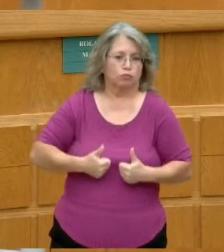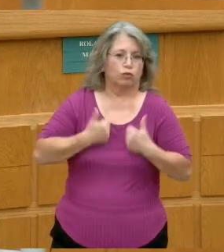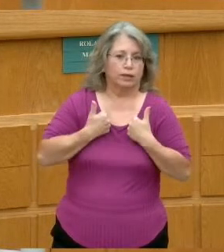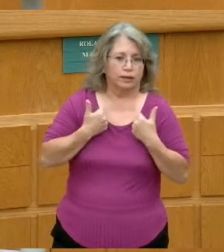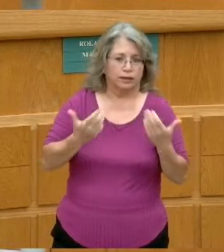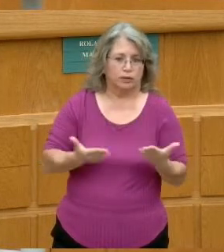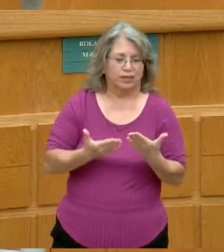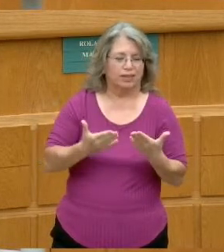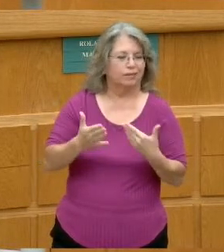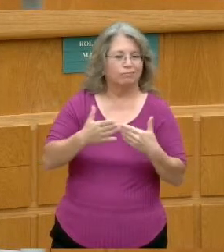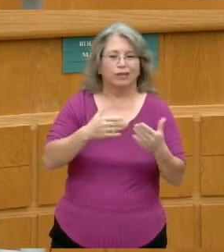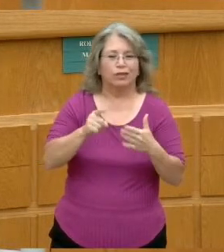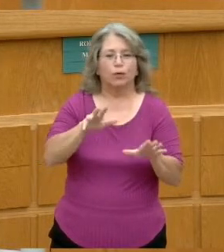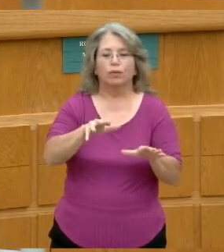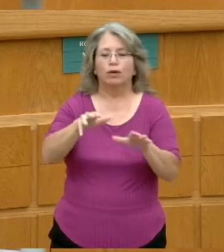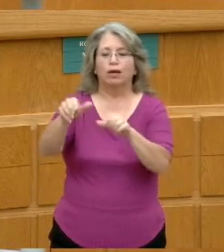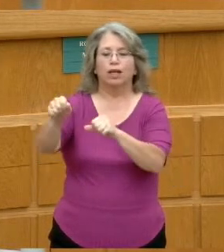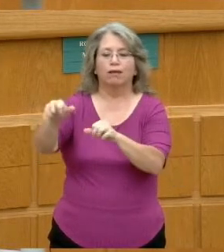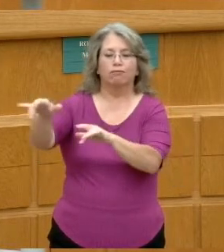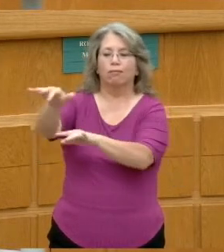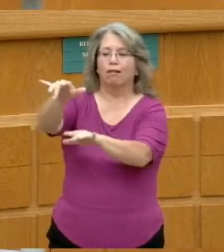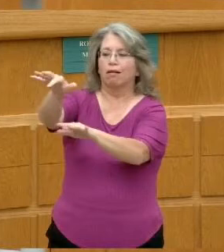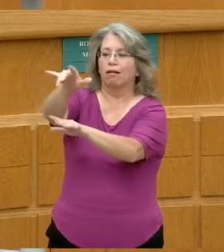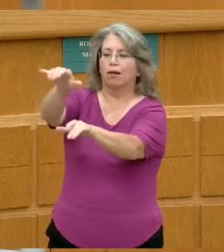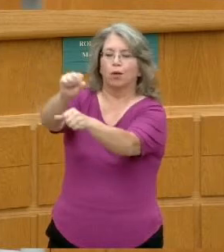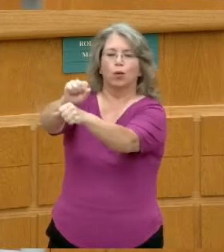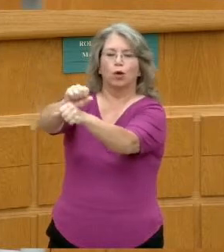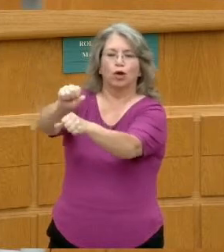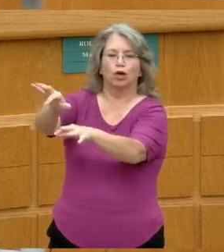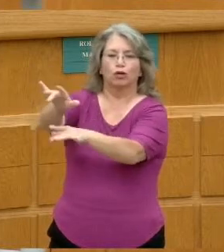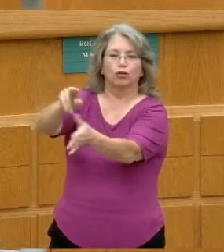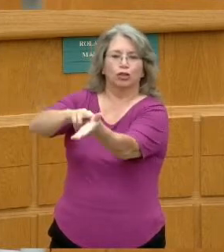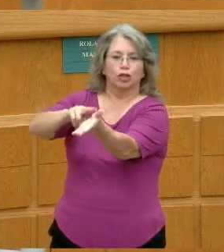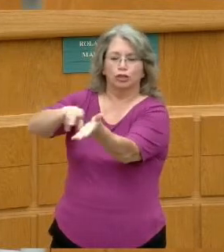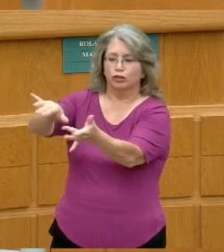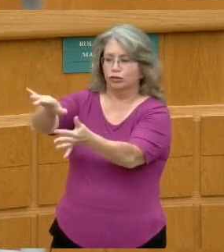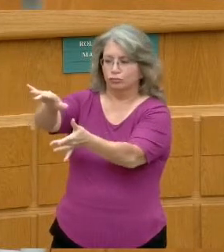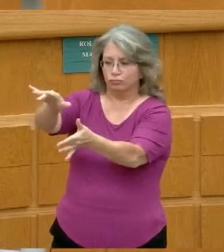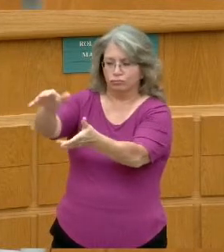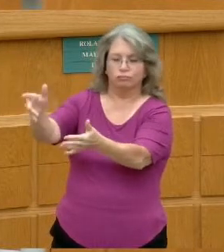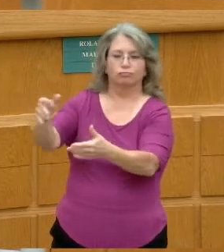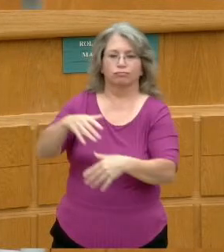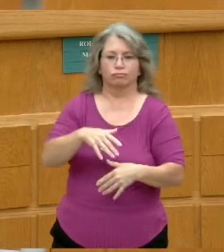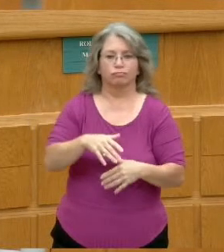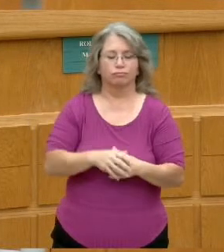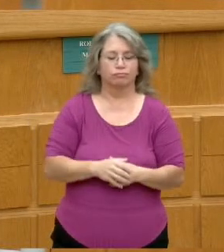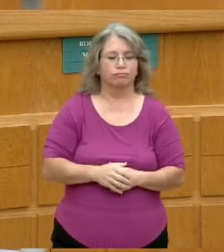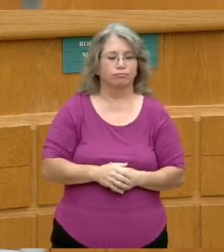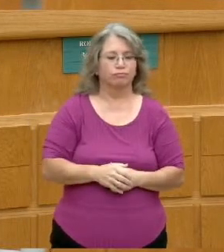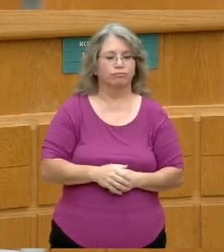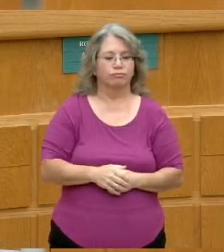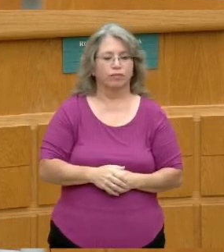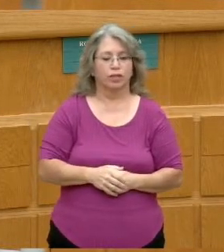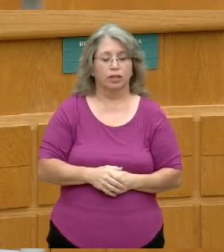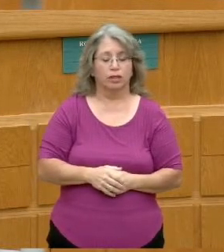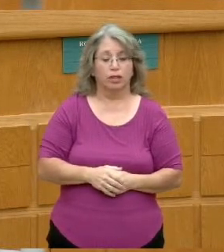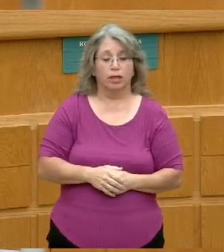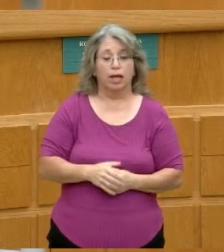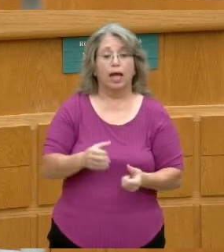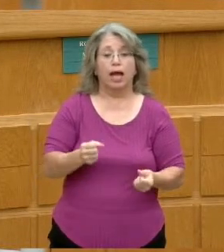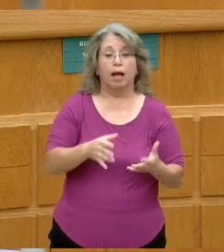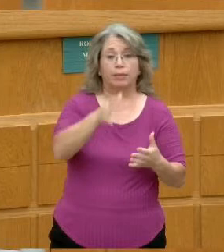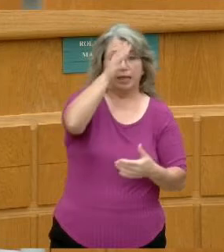leave for extended periods of time working as a traveling nurse. We look at the number of male and